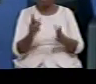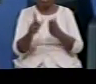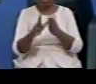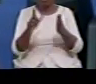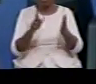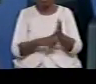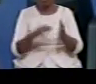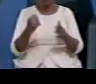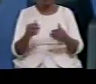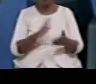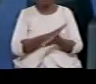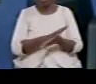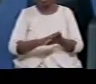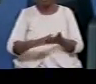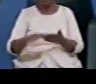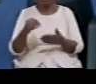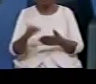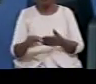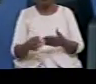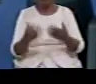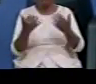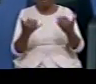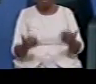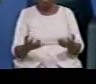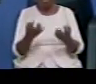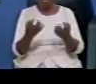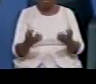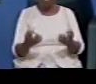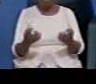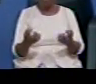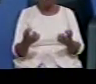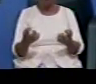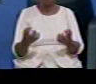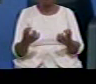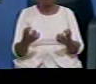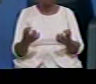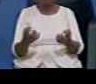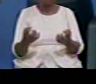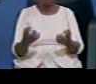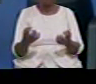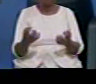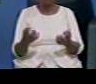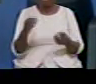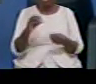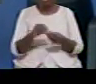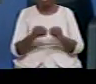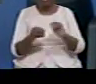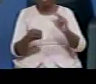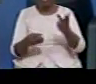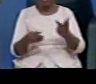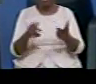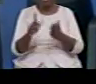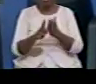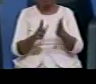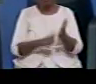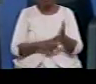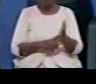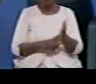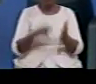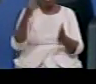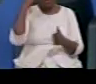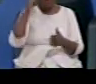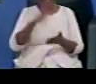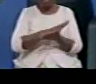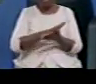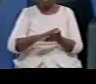for the cleansing of lepers and leprosy in houses. Number three, laws for cleansing from other